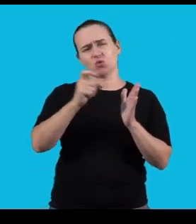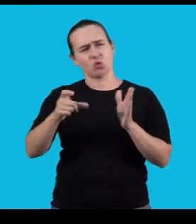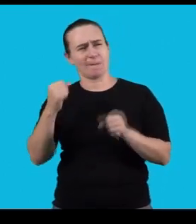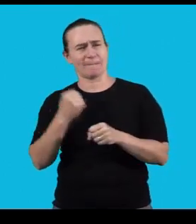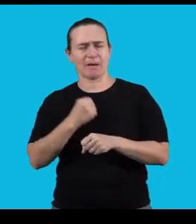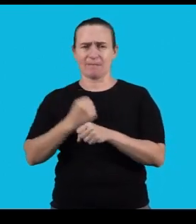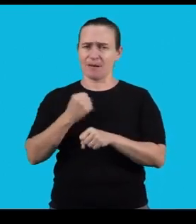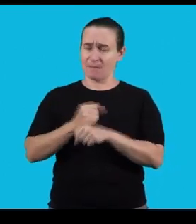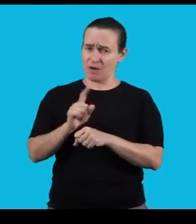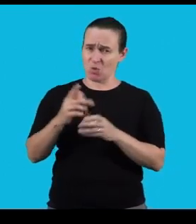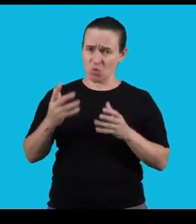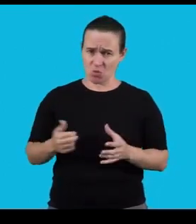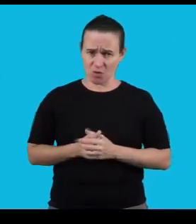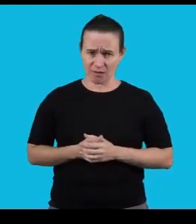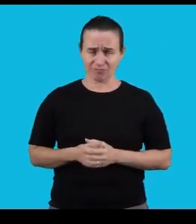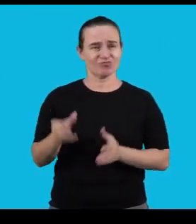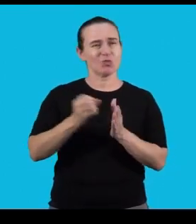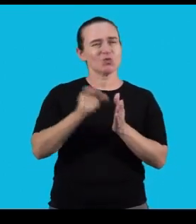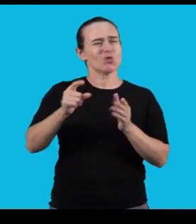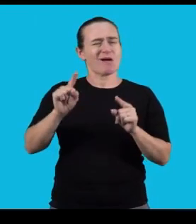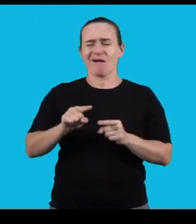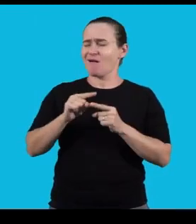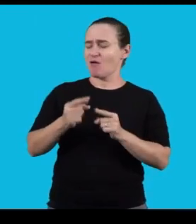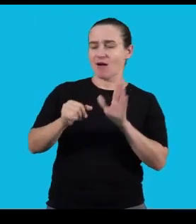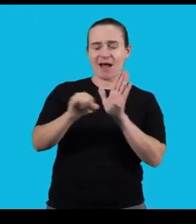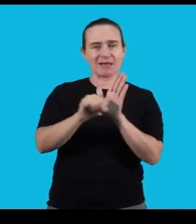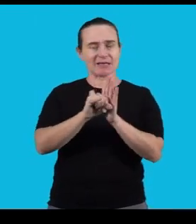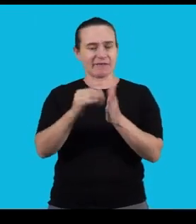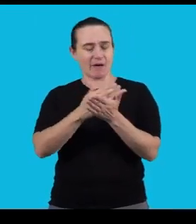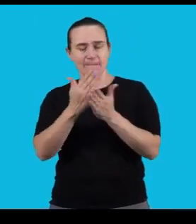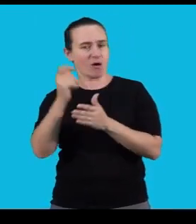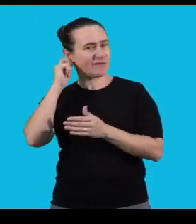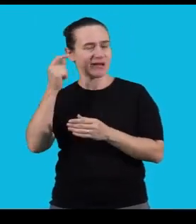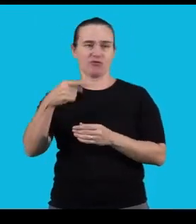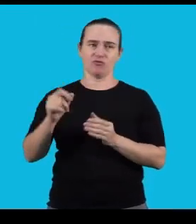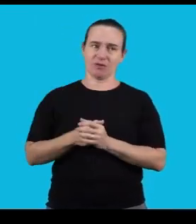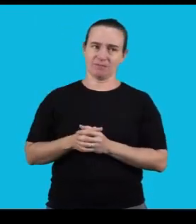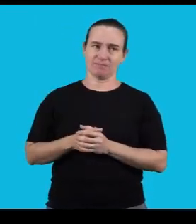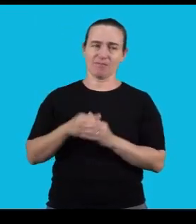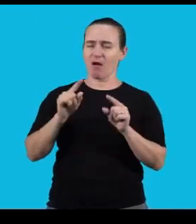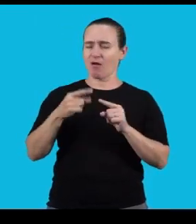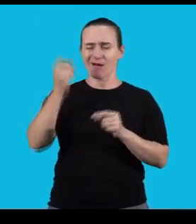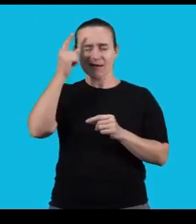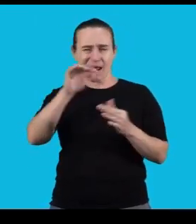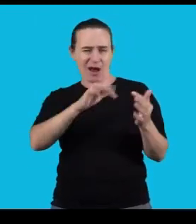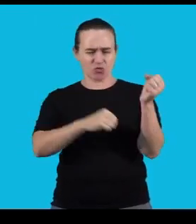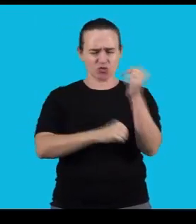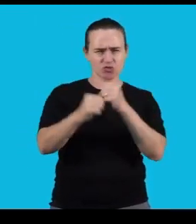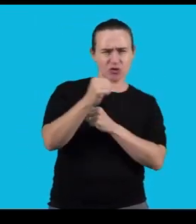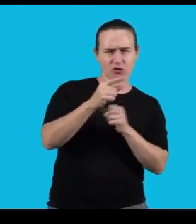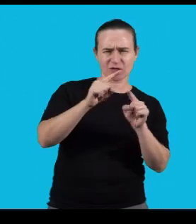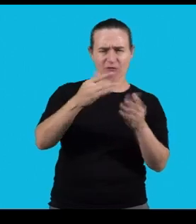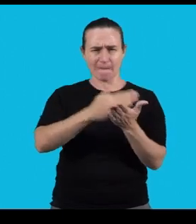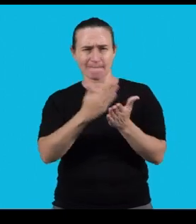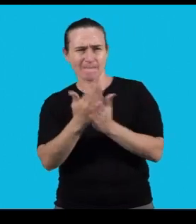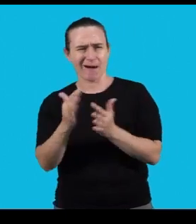Common content errors and misconceptions. Learners cannot identify parts of the ear correctly. They do not understand how the